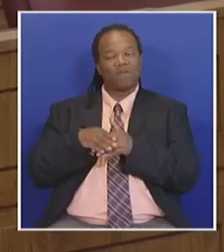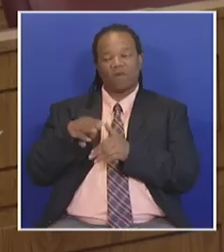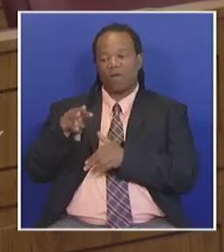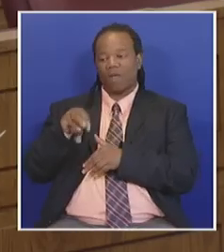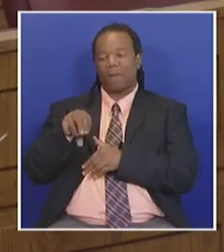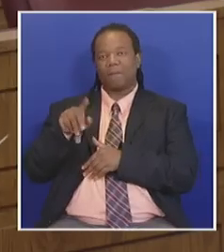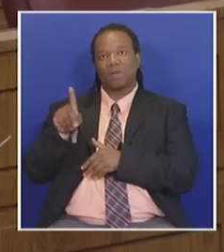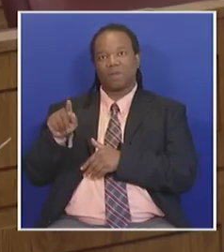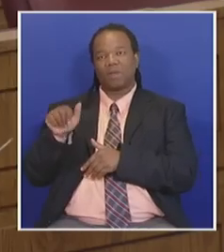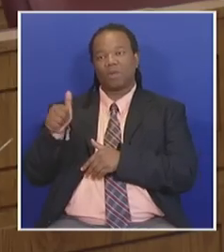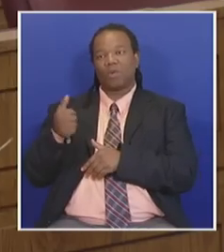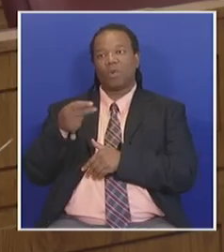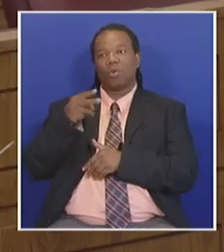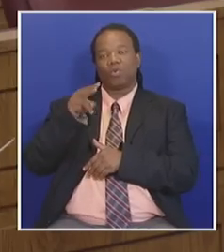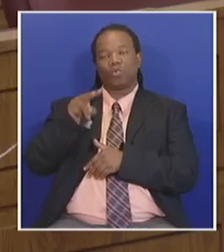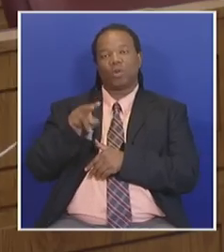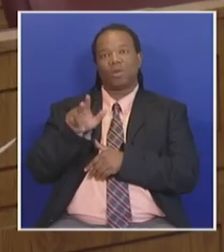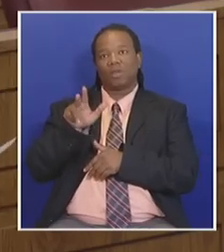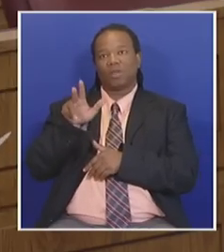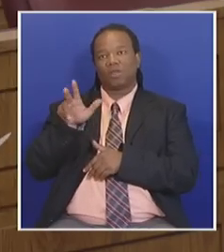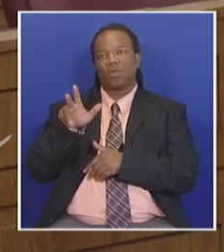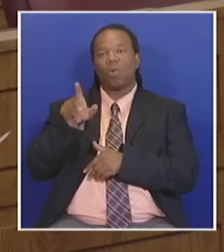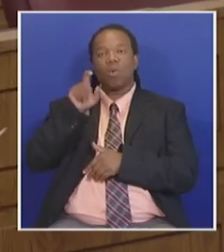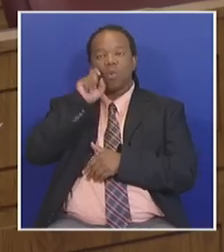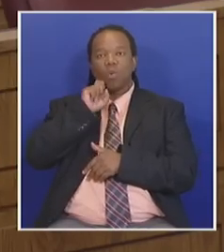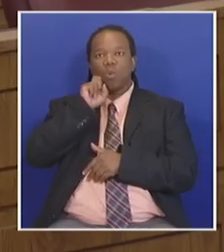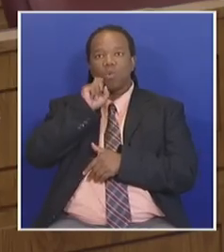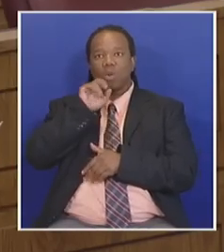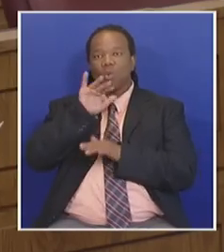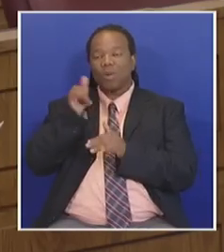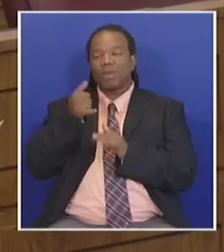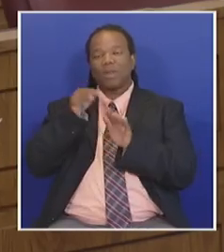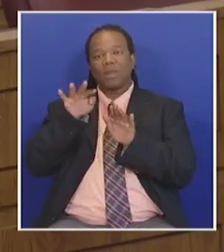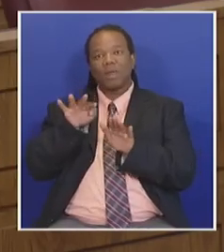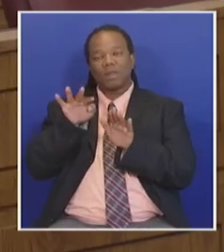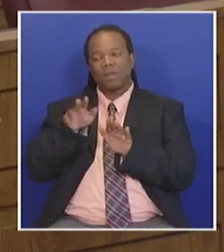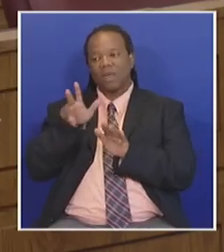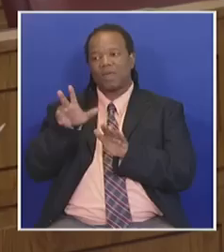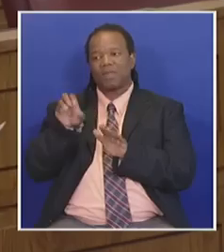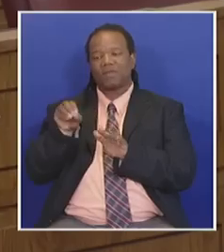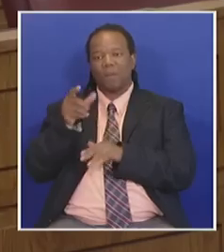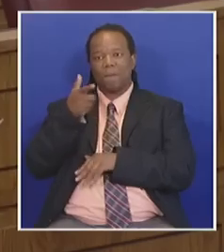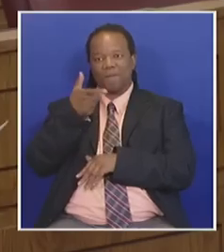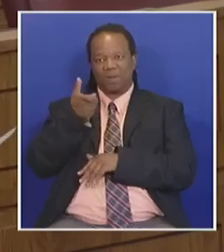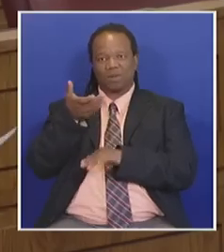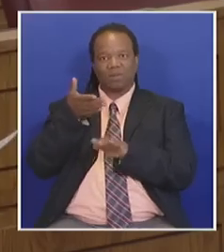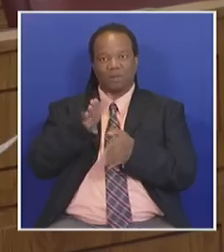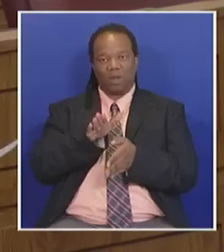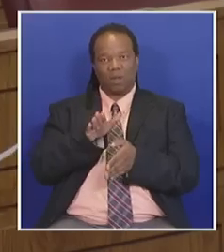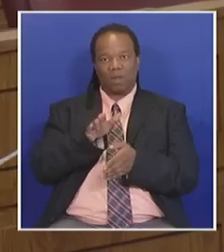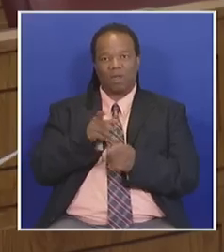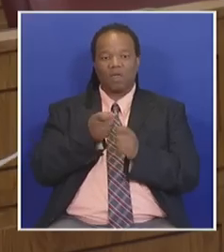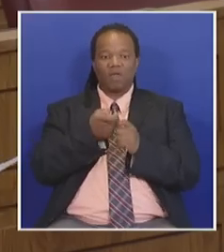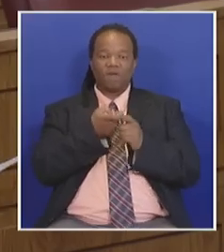he was killed in Athlone in 1987. A few months after he returned from